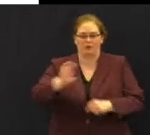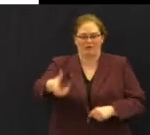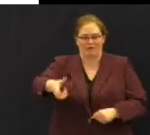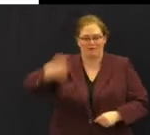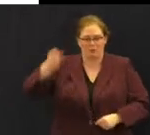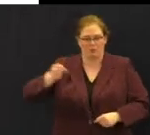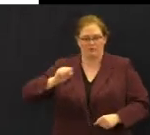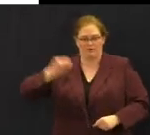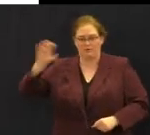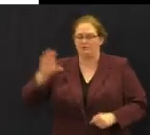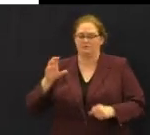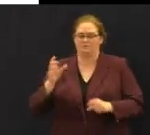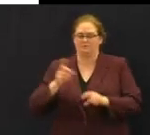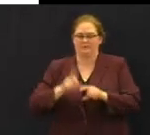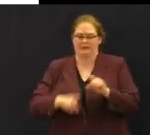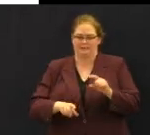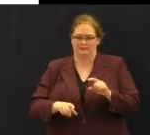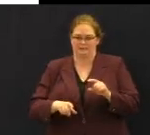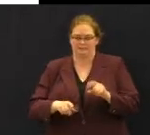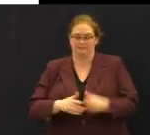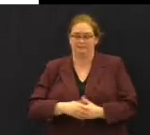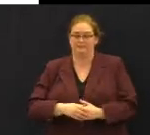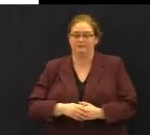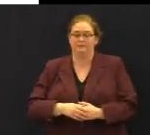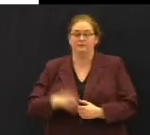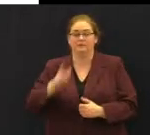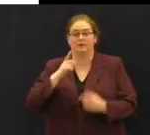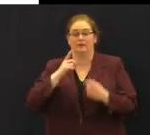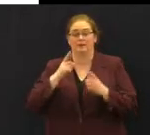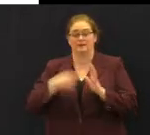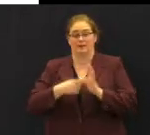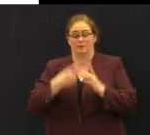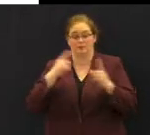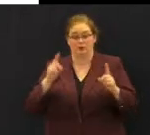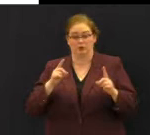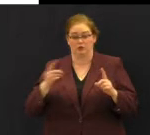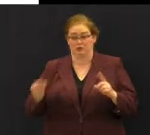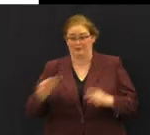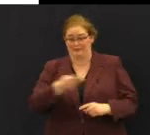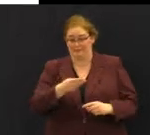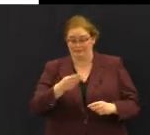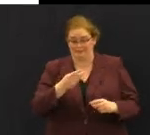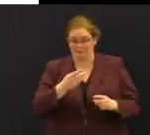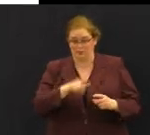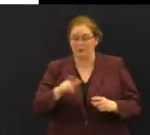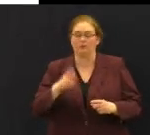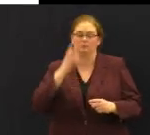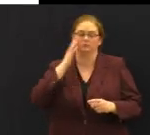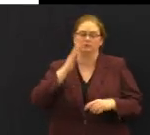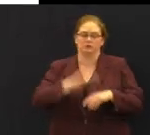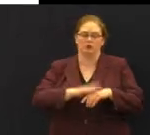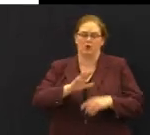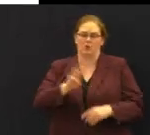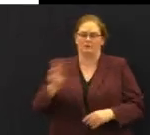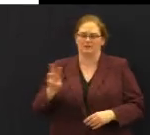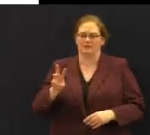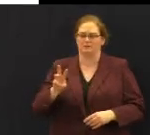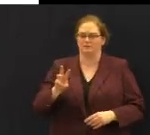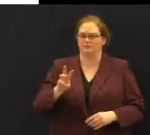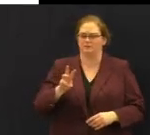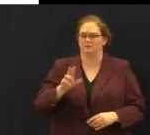an order of possession. The sample declaration necessary to give to your landlord is on our website at